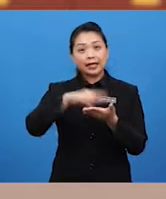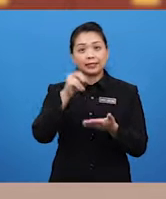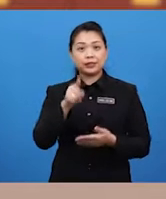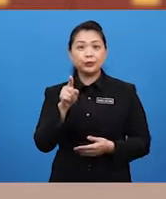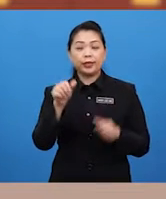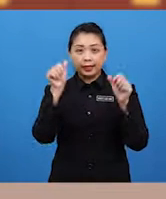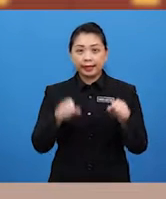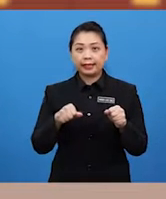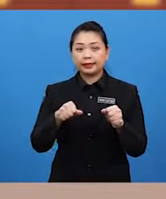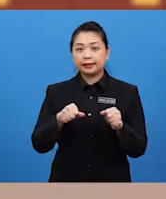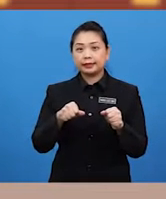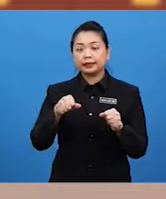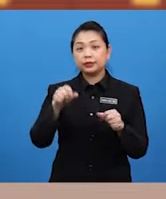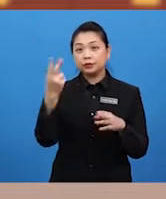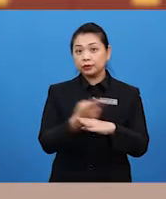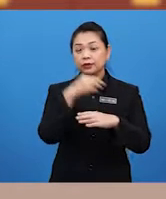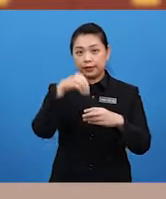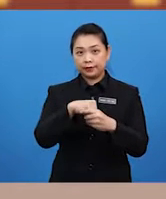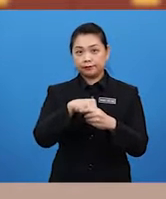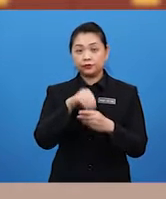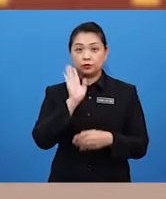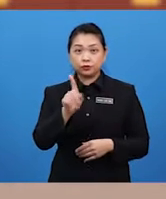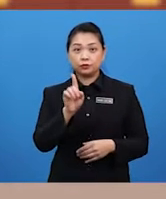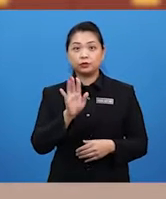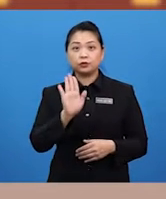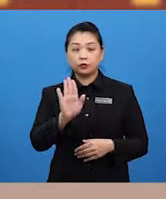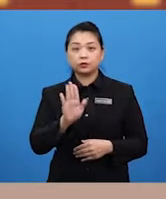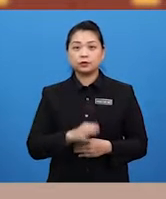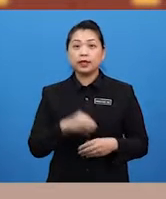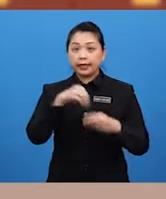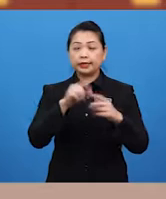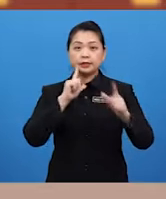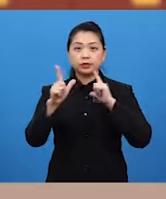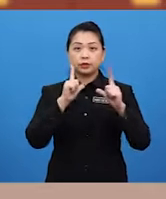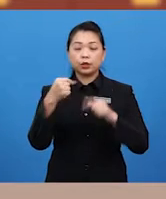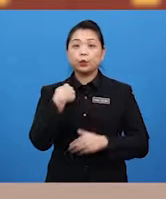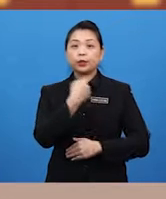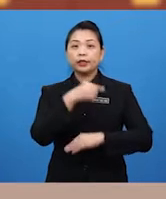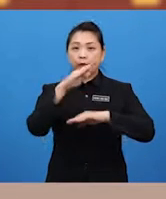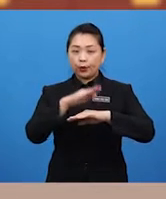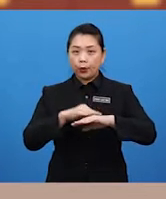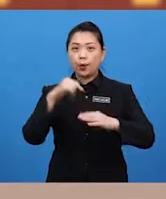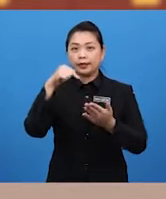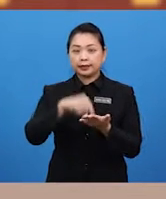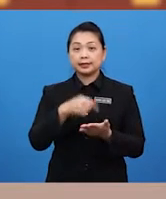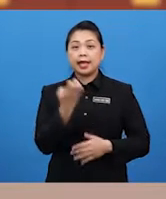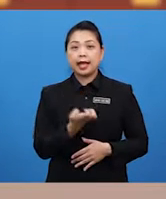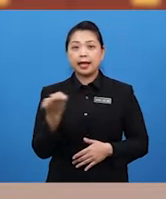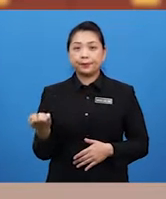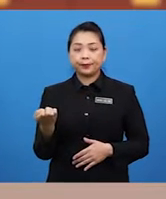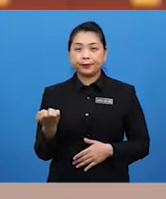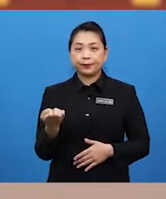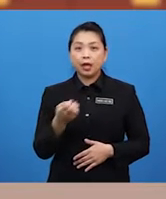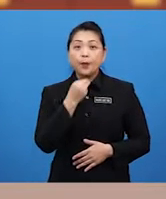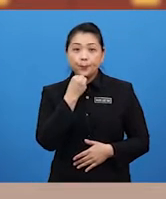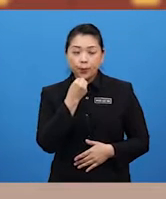apply in your life? In literature, we call this element